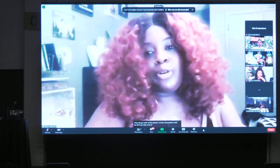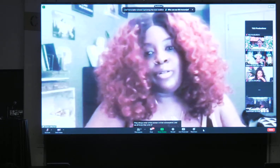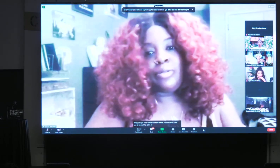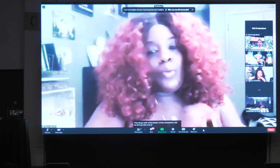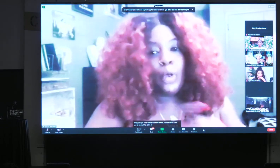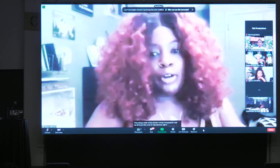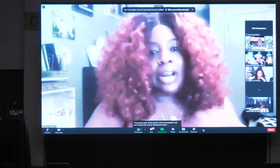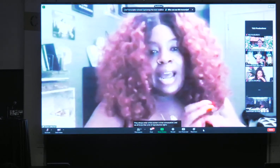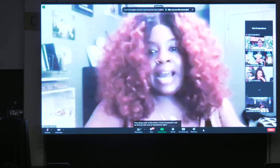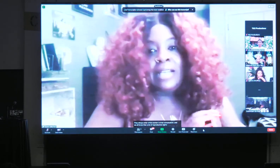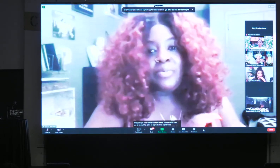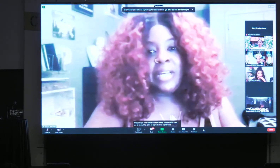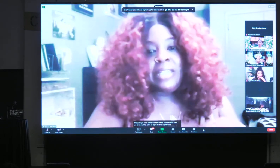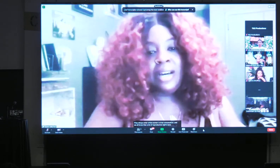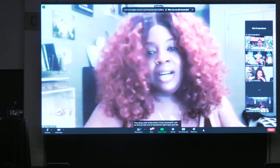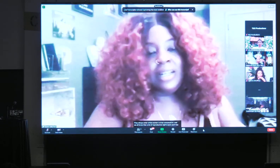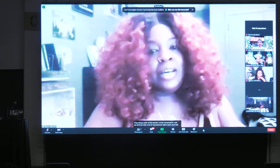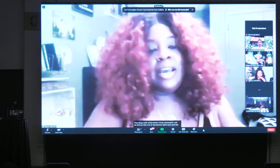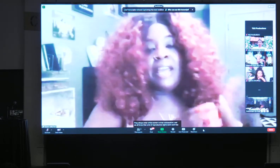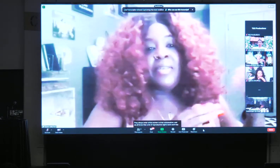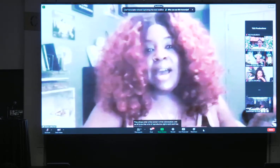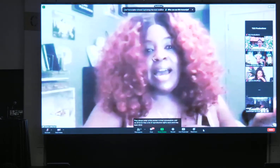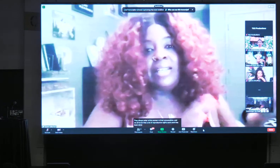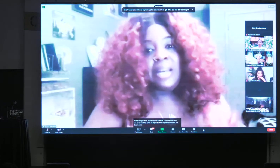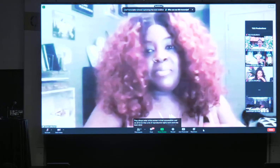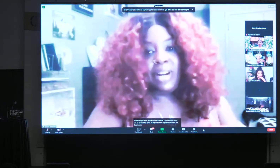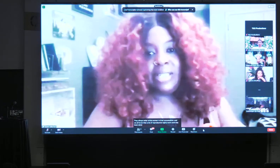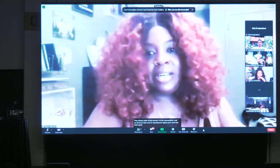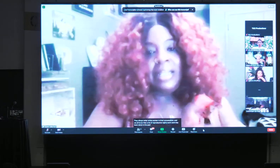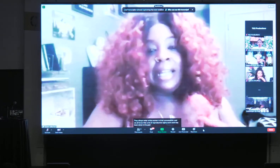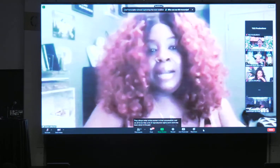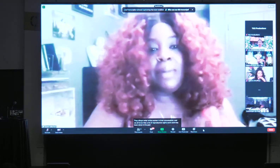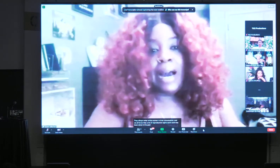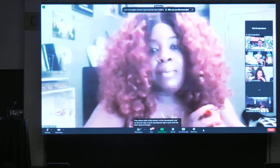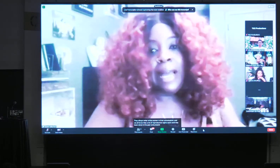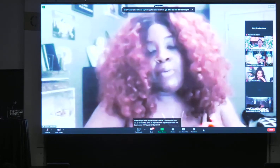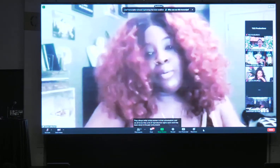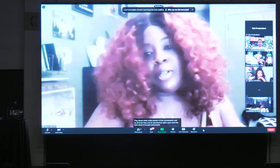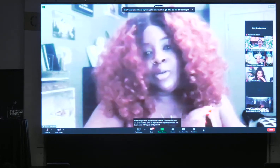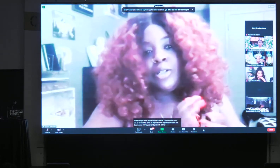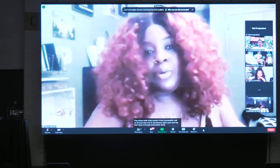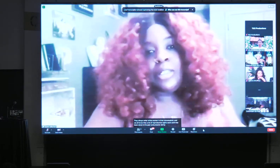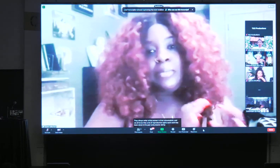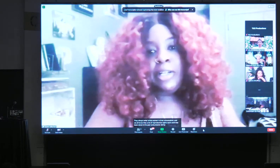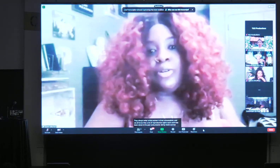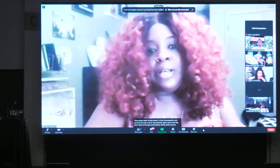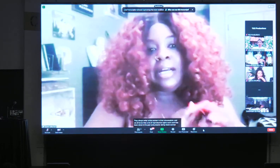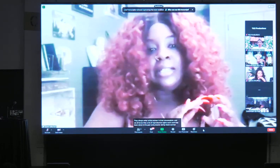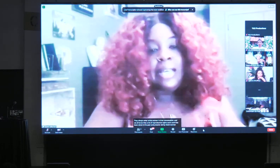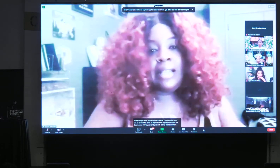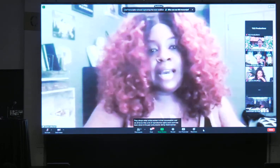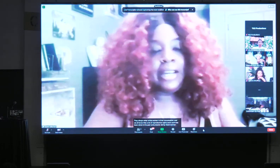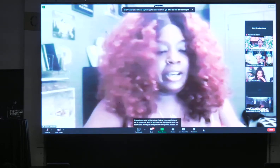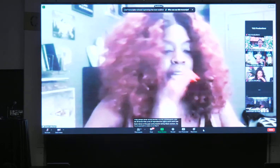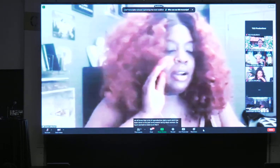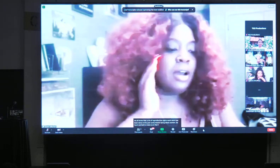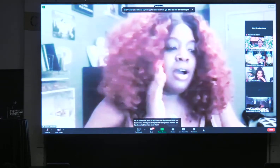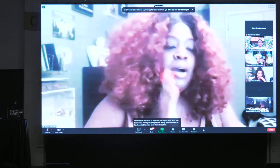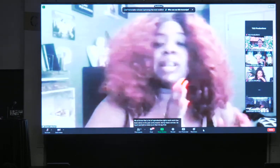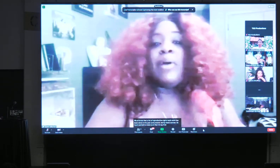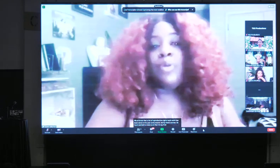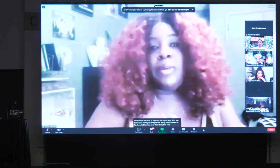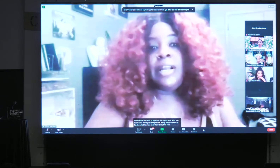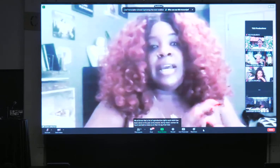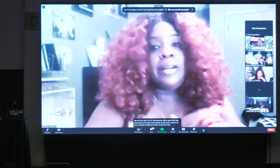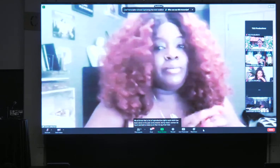rights work has been done in the past and present led by Black women. So I just wanted to make sure that I'd say that here.